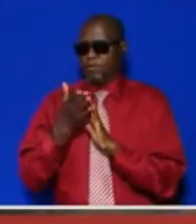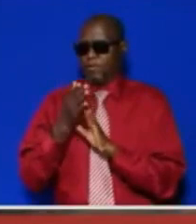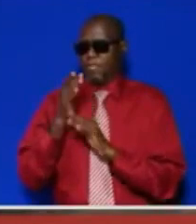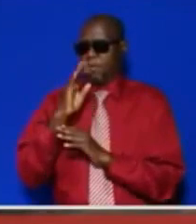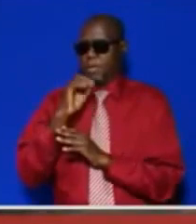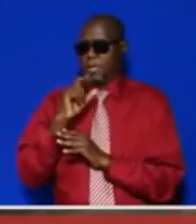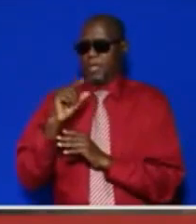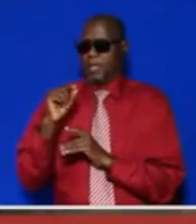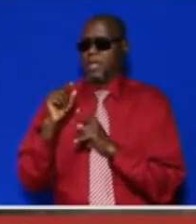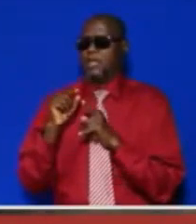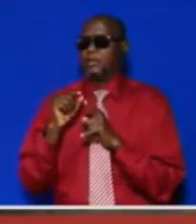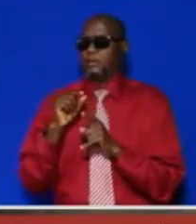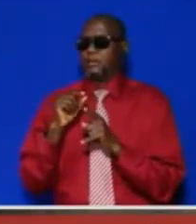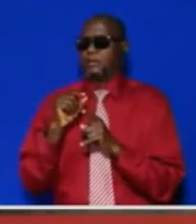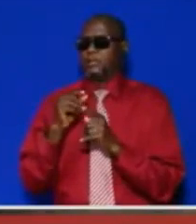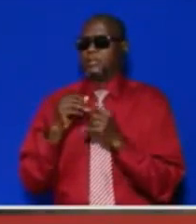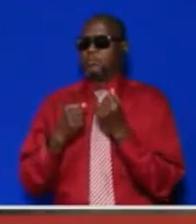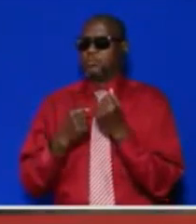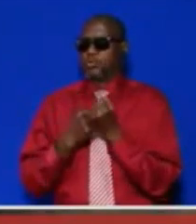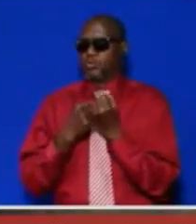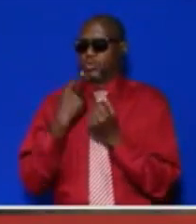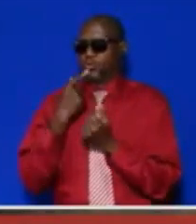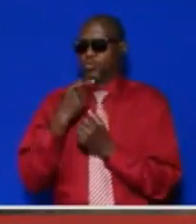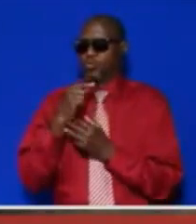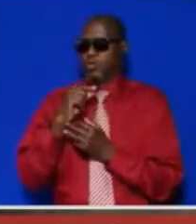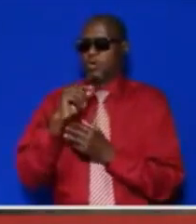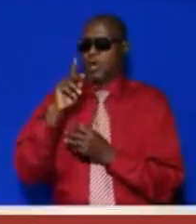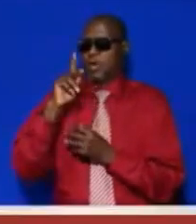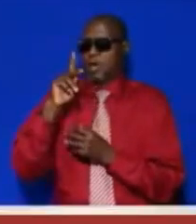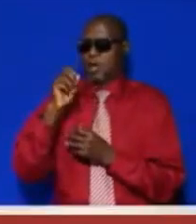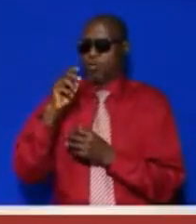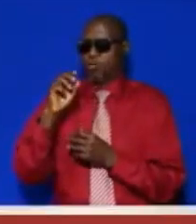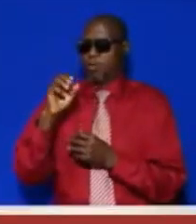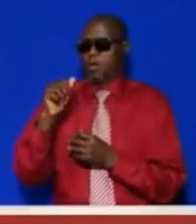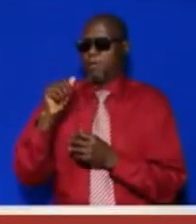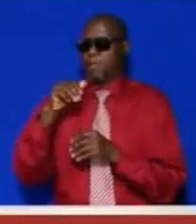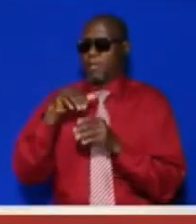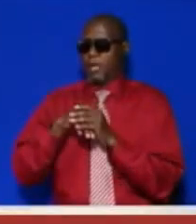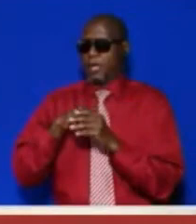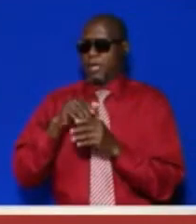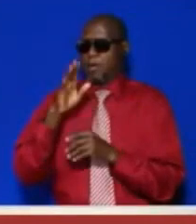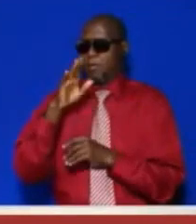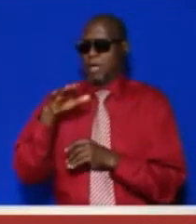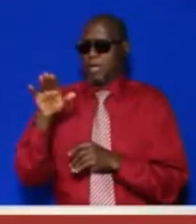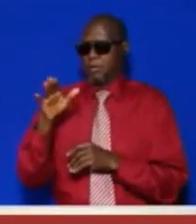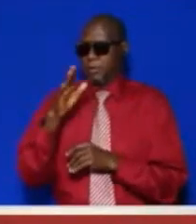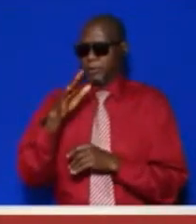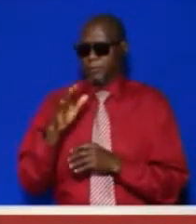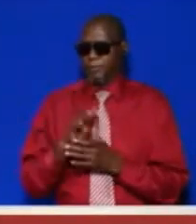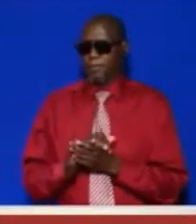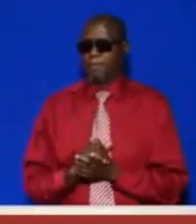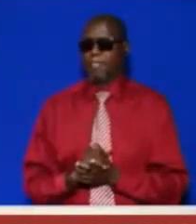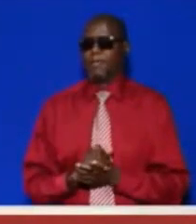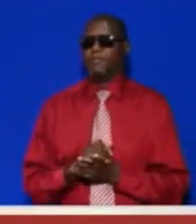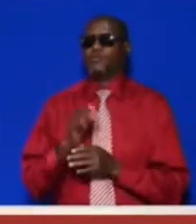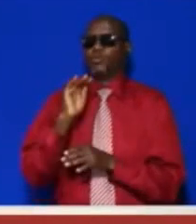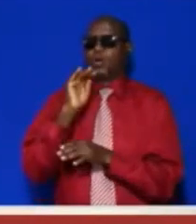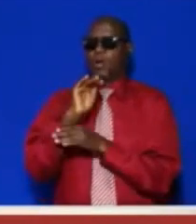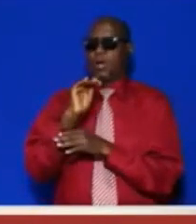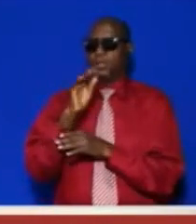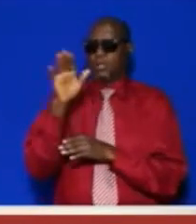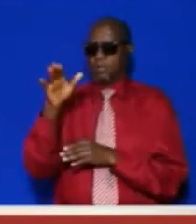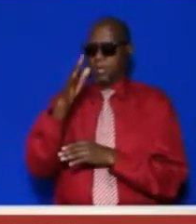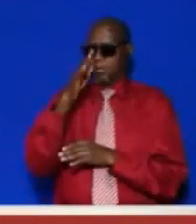Bill, sponsored by Homa Bay MP Peter Kaluma in Parliament, popularly known as the Kaluma Bill. Request Parliament to fast-track